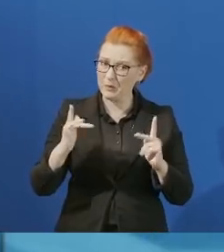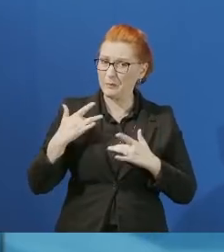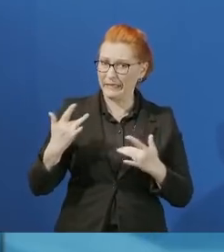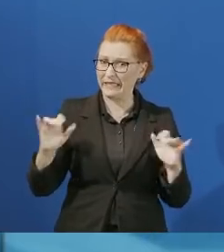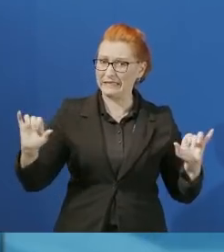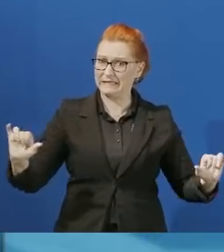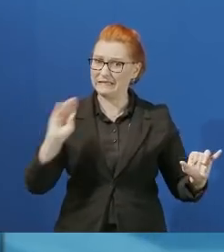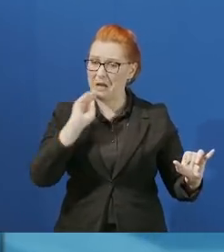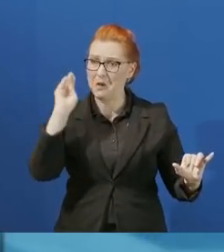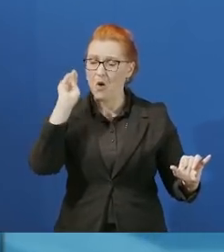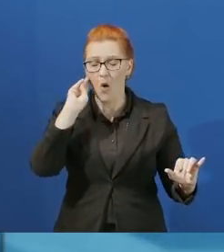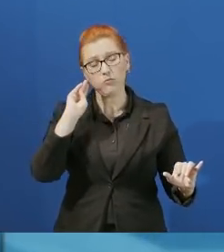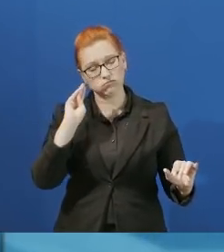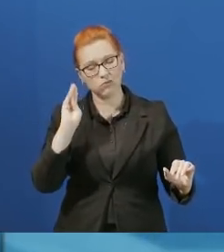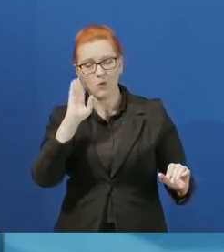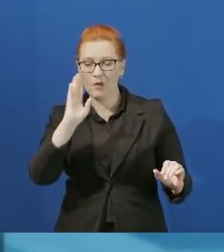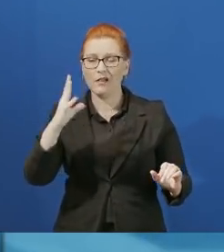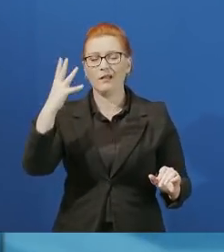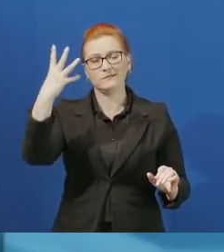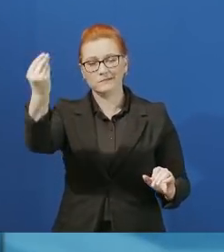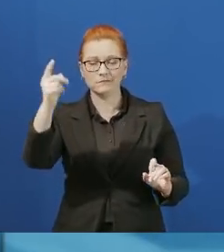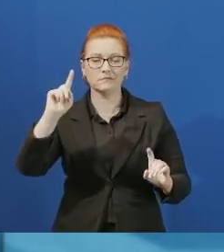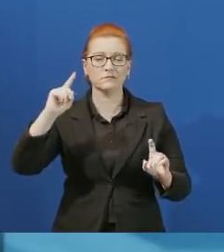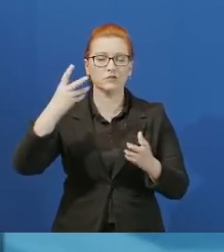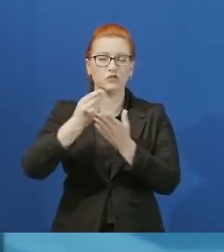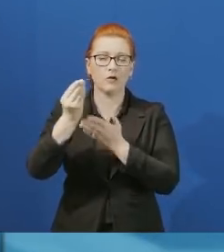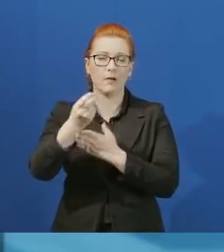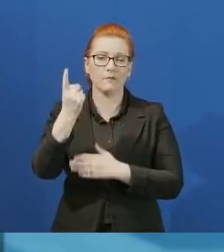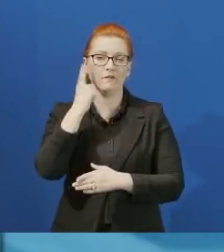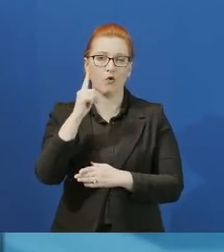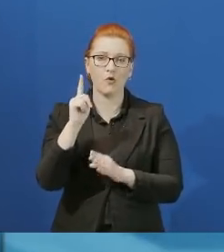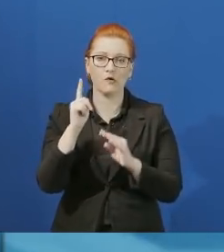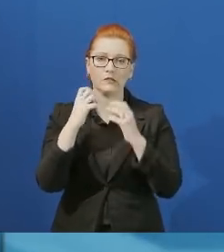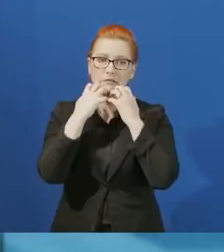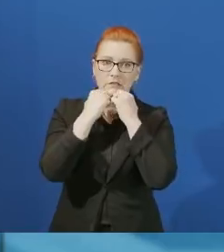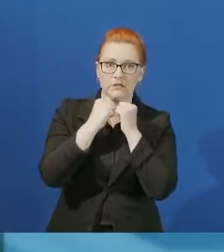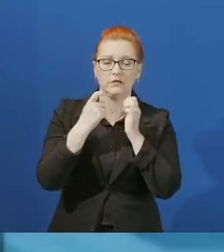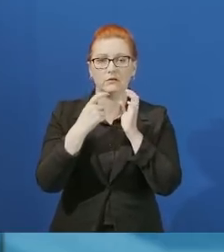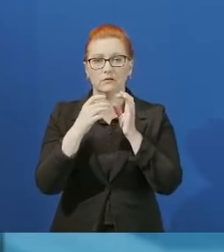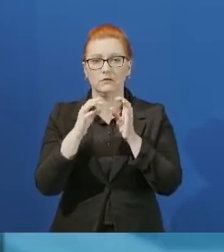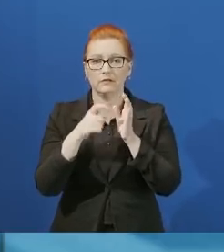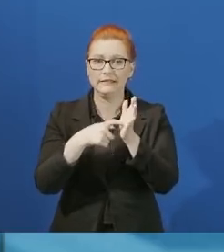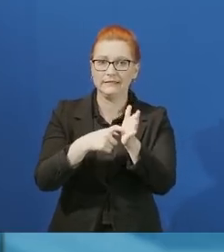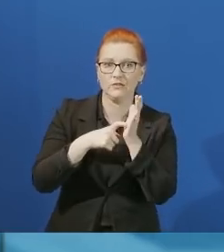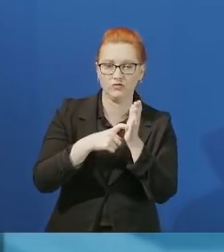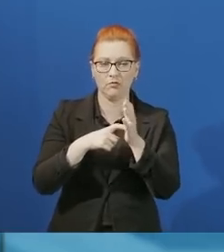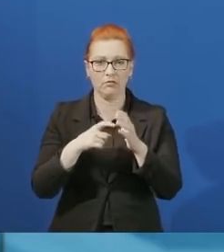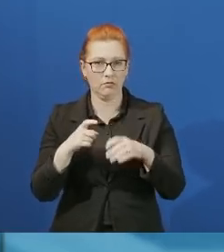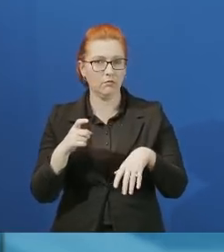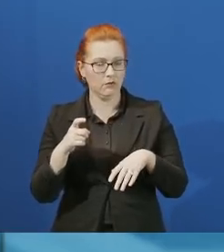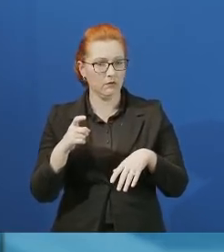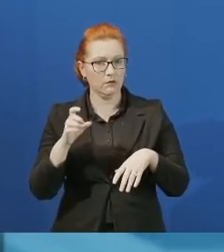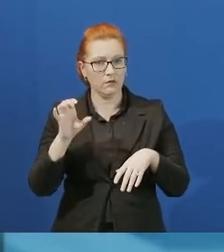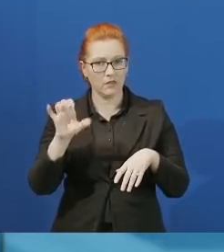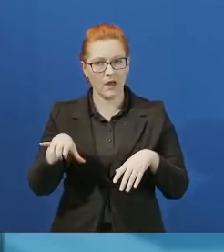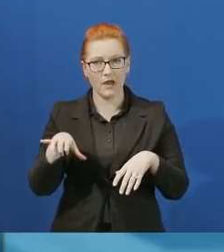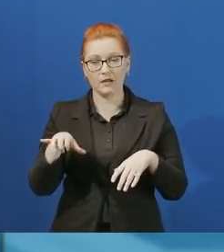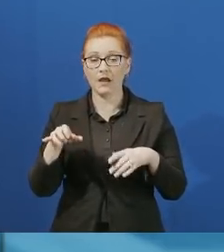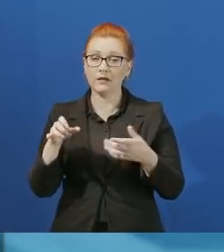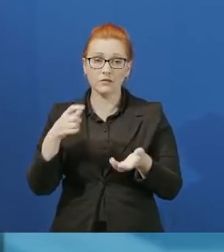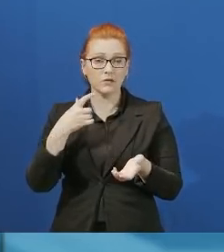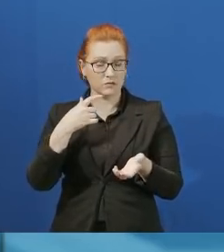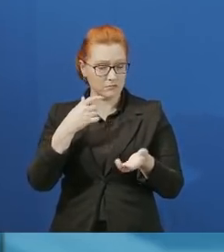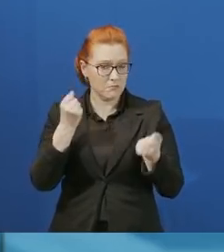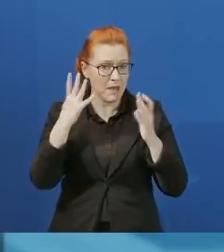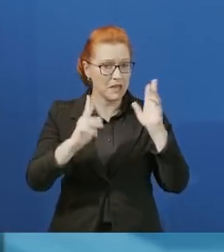for their essentials. These are basically pickup situations, and we've gotten much better at call-in, pickup,